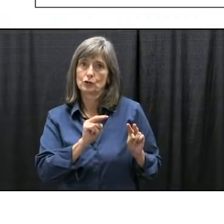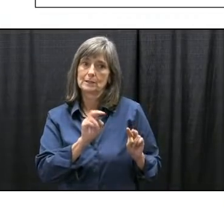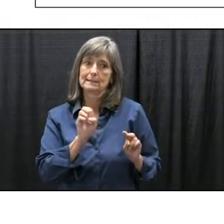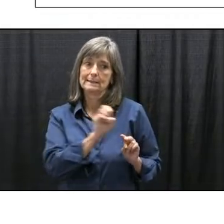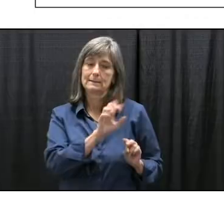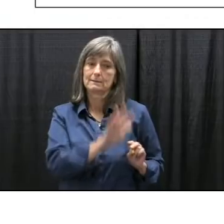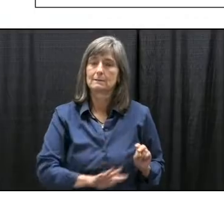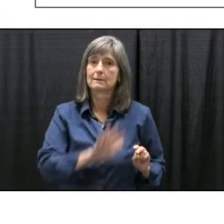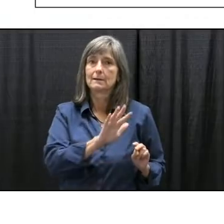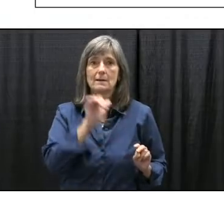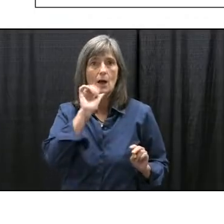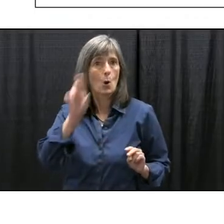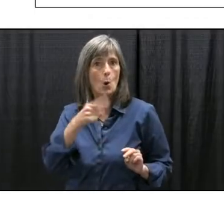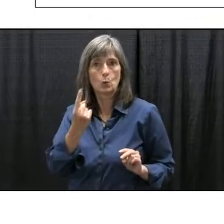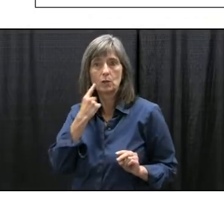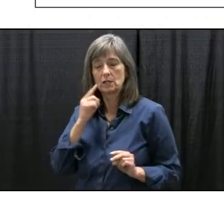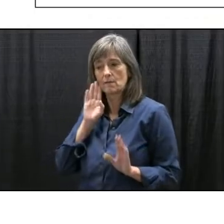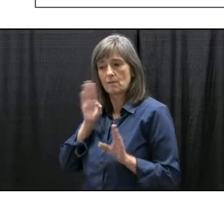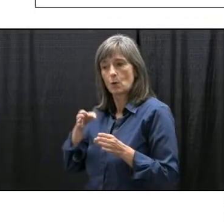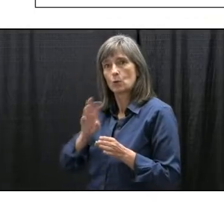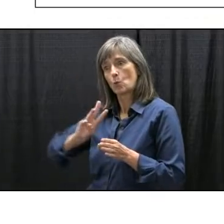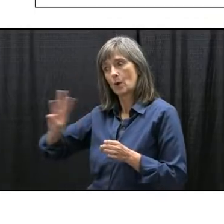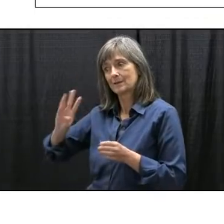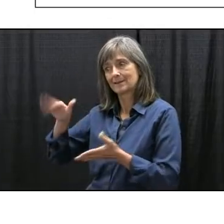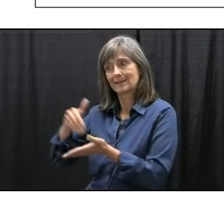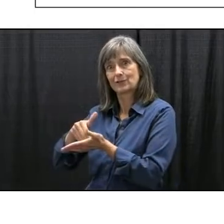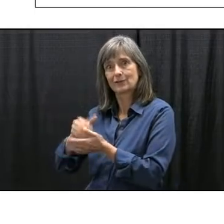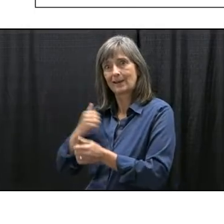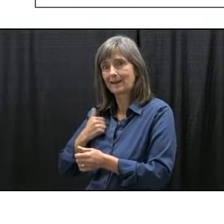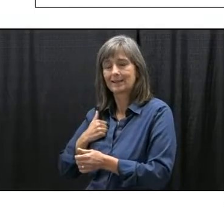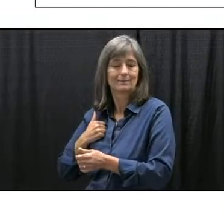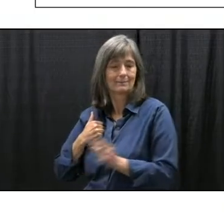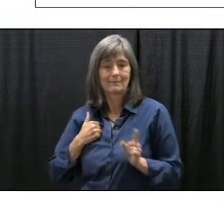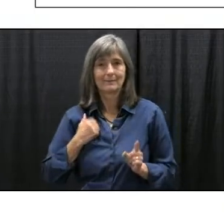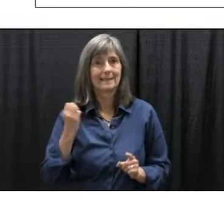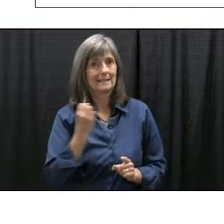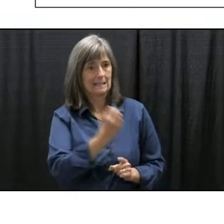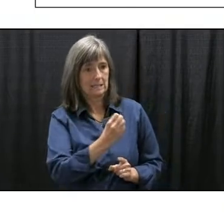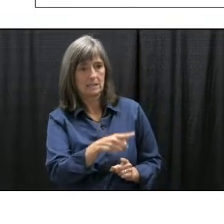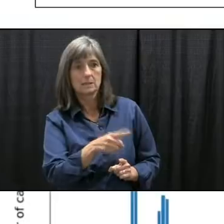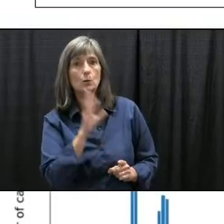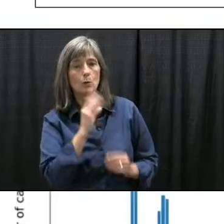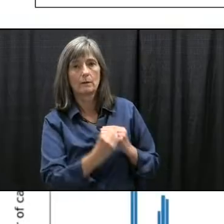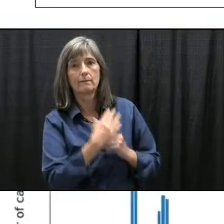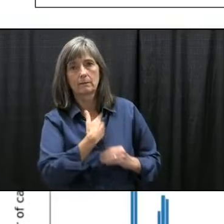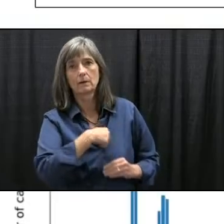in central and western Canada, as it'll certainly impact what happens here.